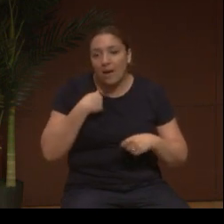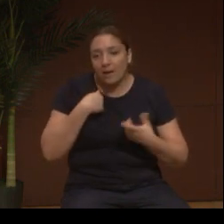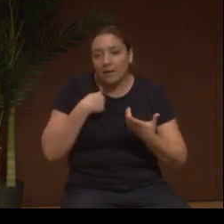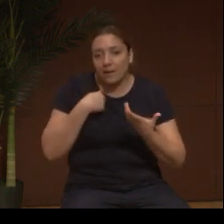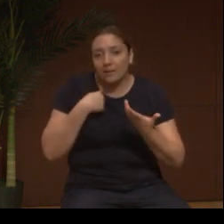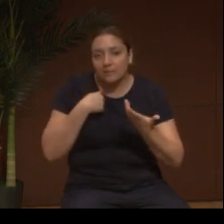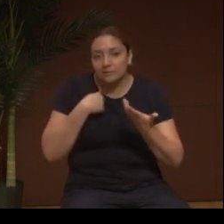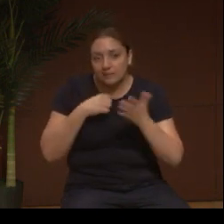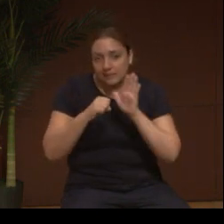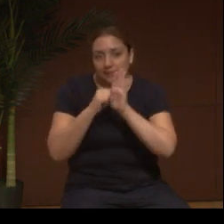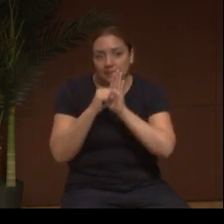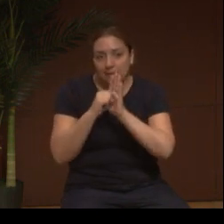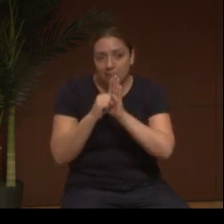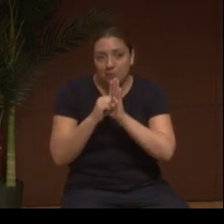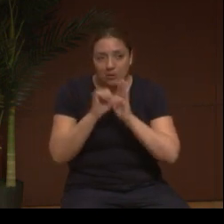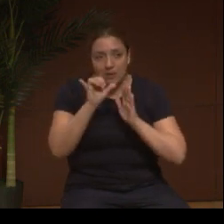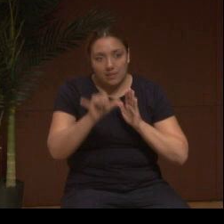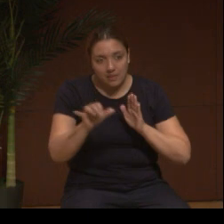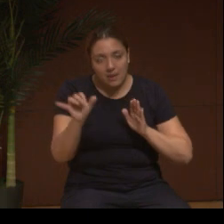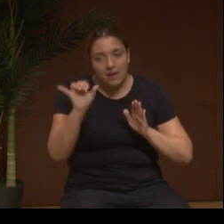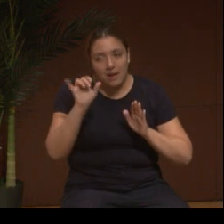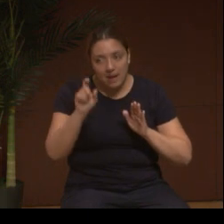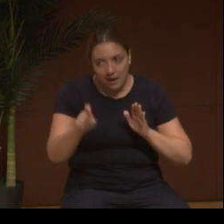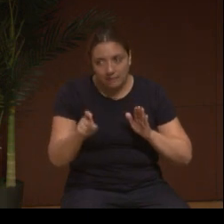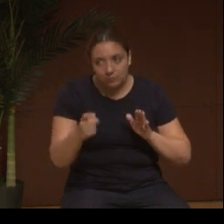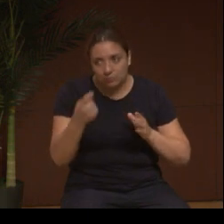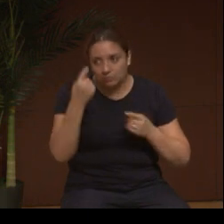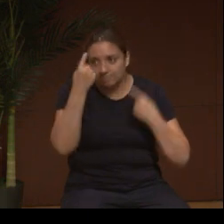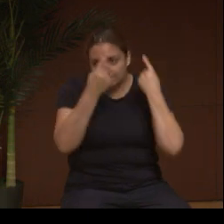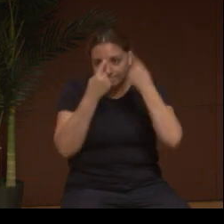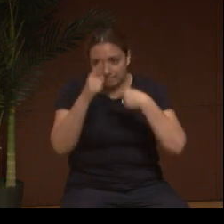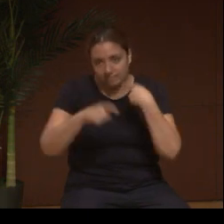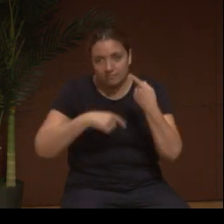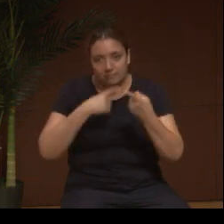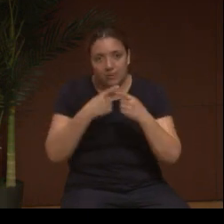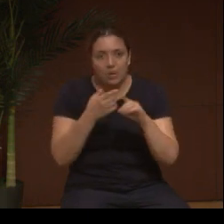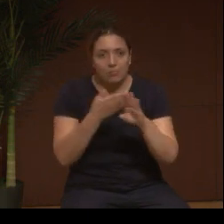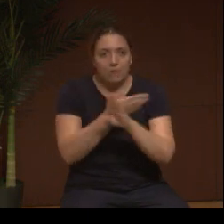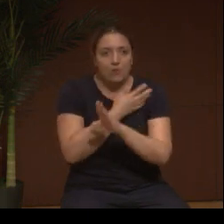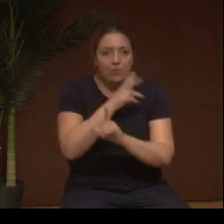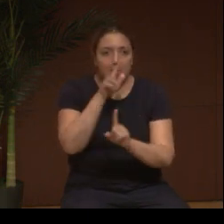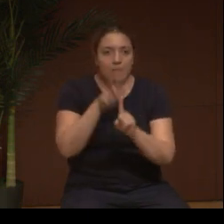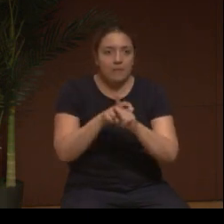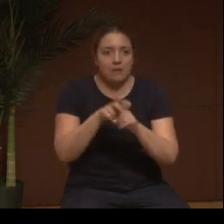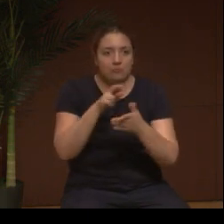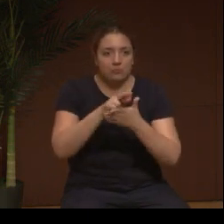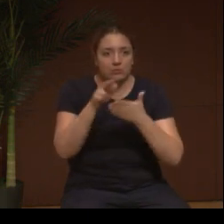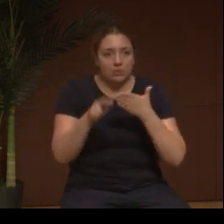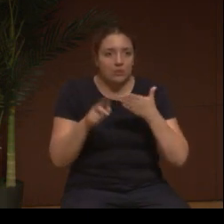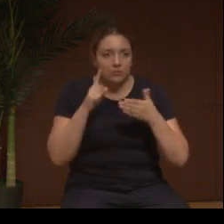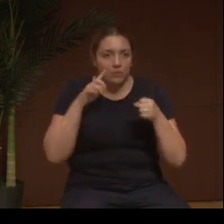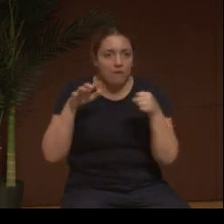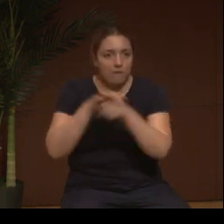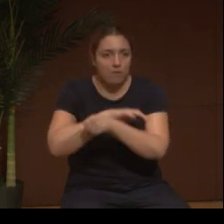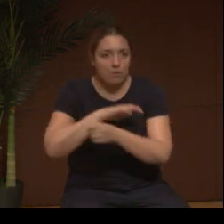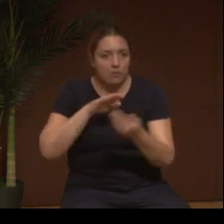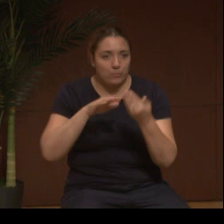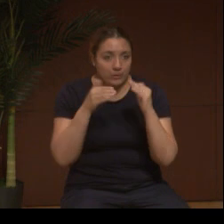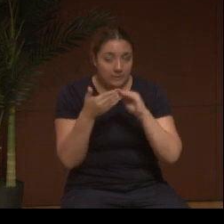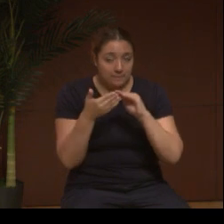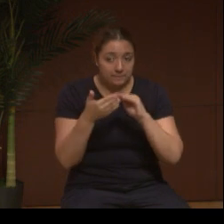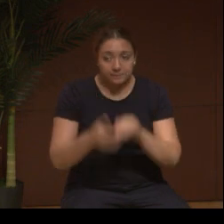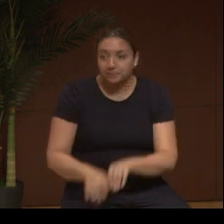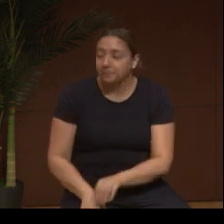This is something we always have to consider before we apply any sort of results to an entire community.